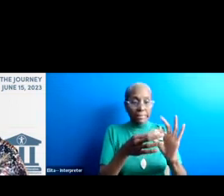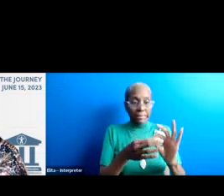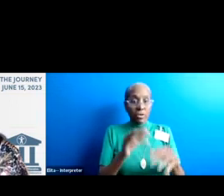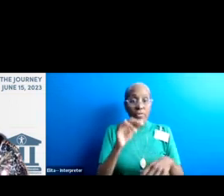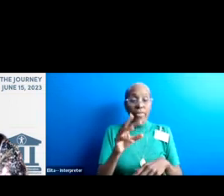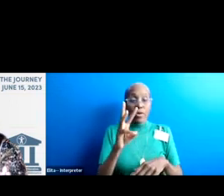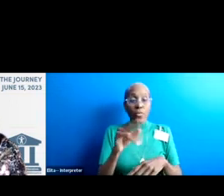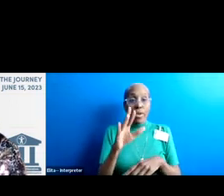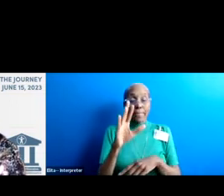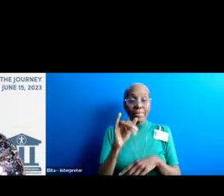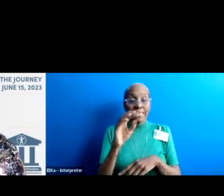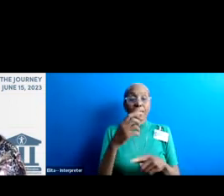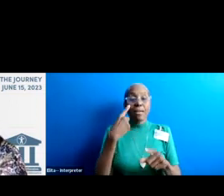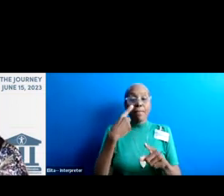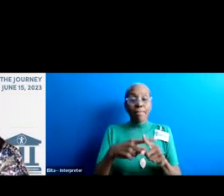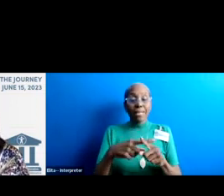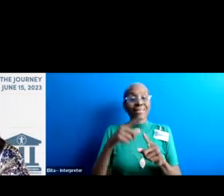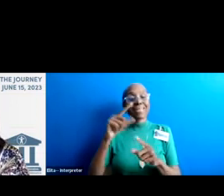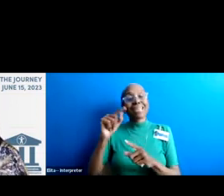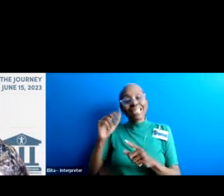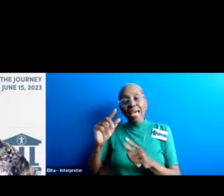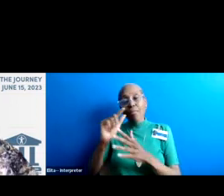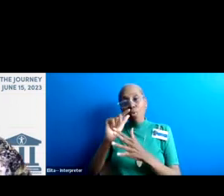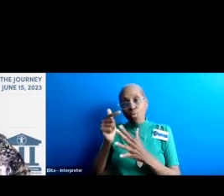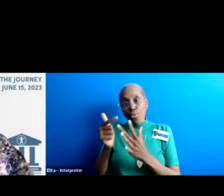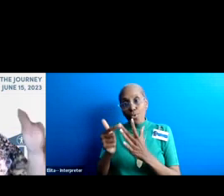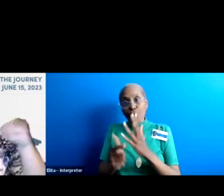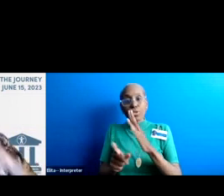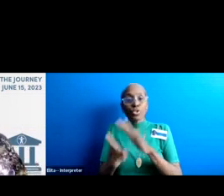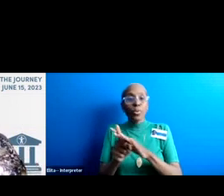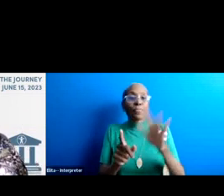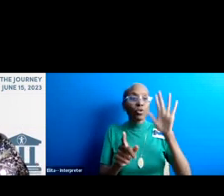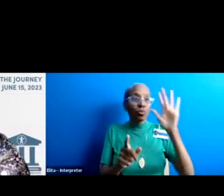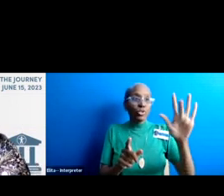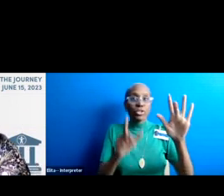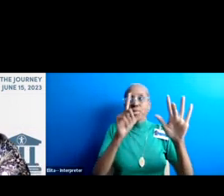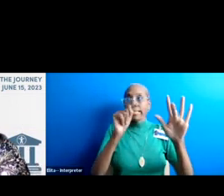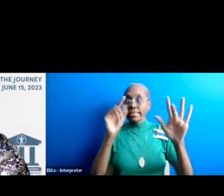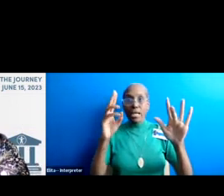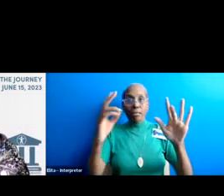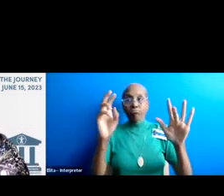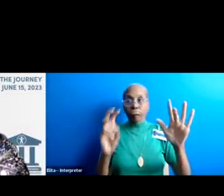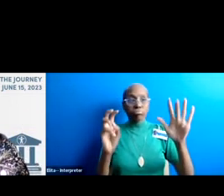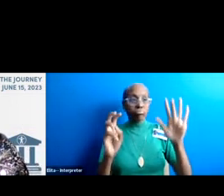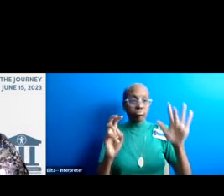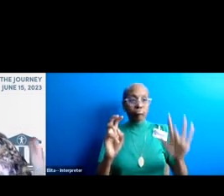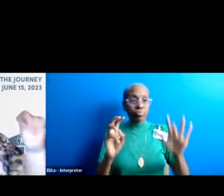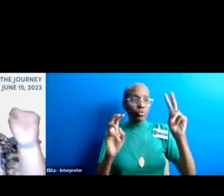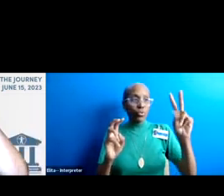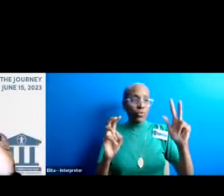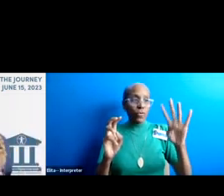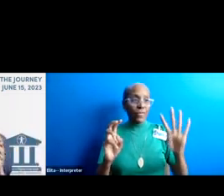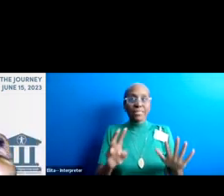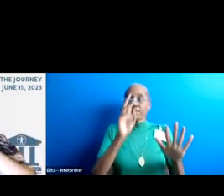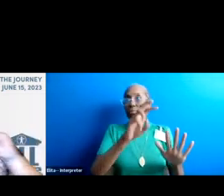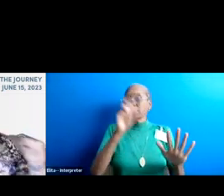website and the tab order that they show up in. So if you just start pressing tab, so it goes 2, 3, 4, 5, 6, and you